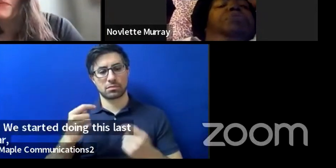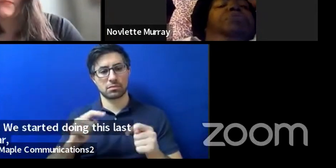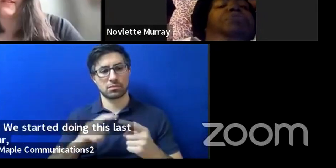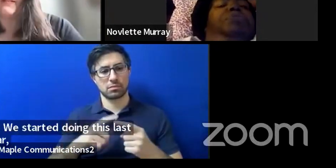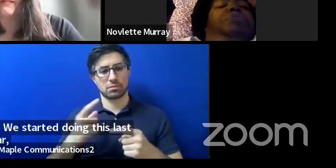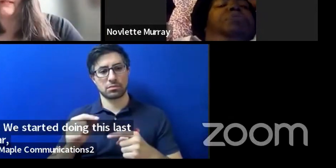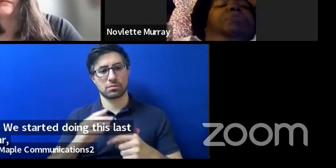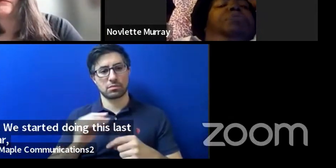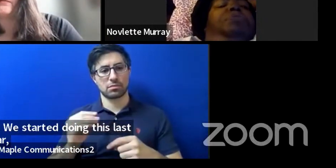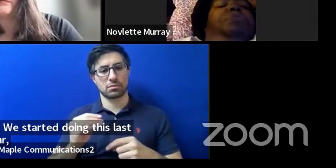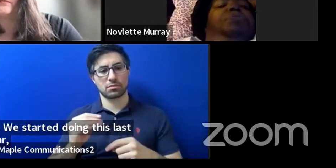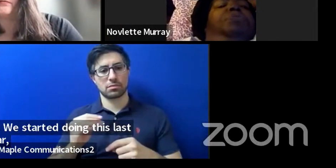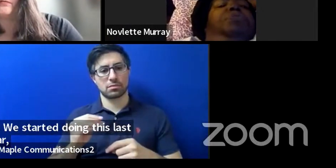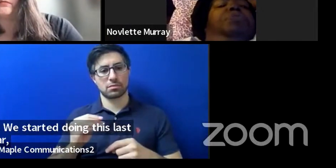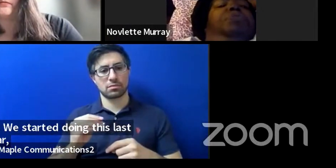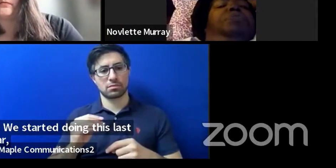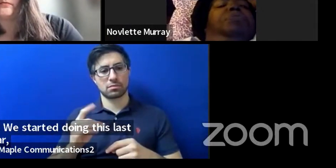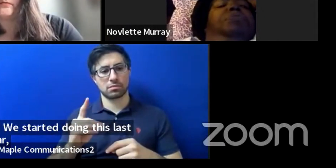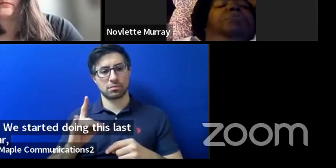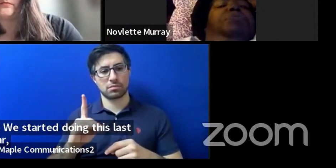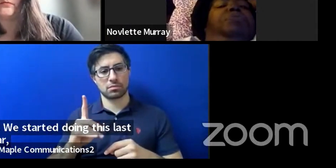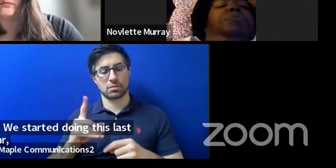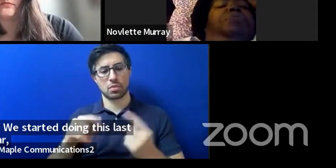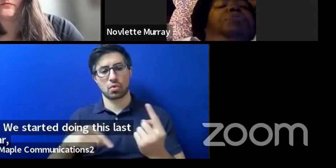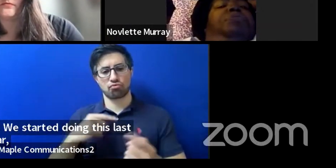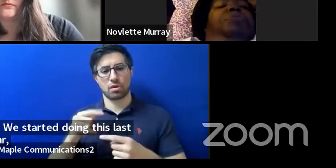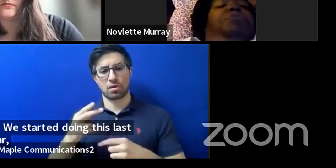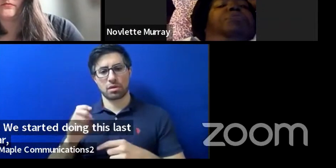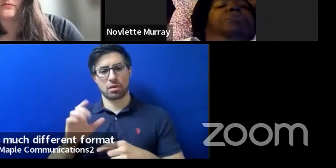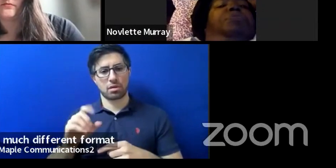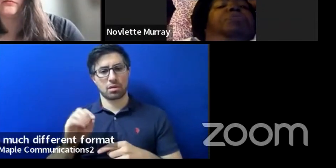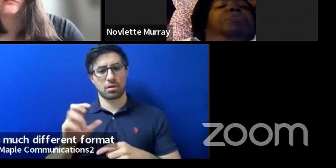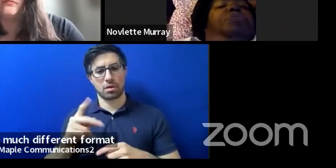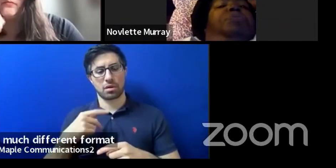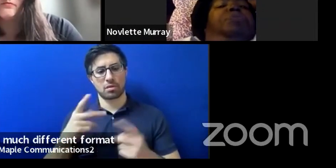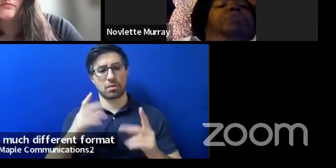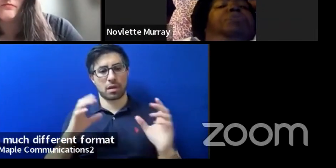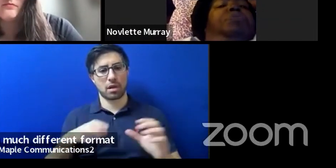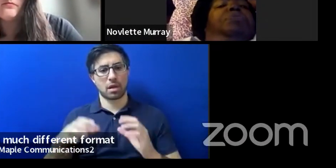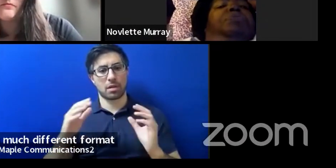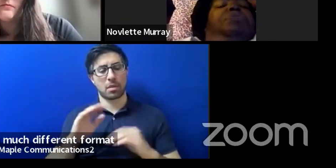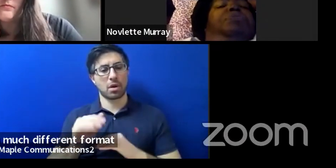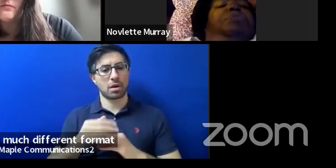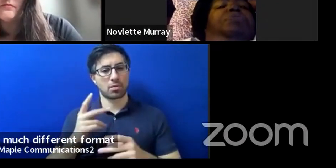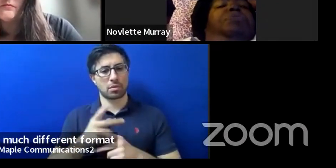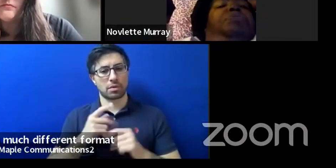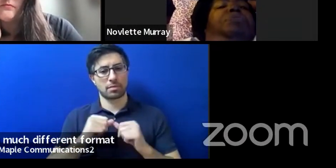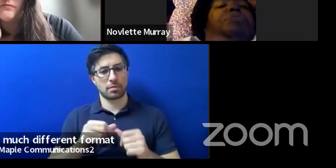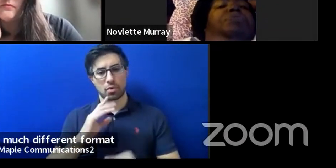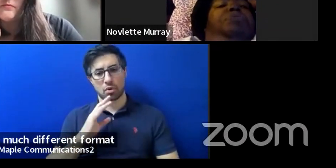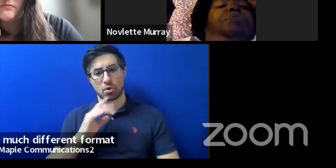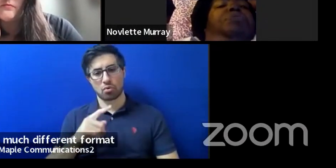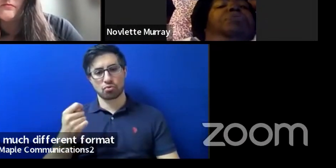and pretty much did go around the clock. People were staying up all night to keep talking to